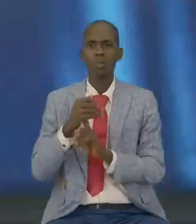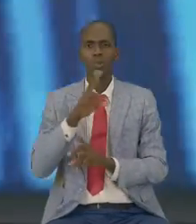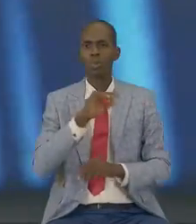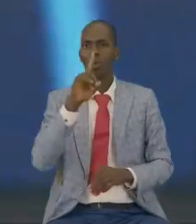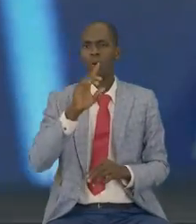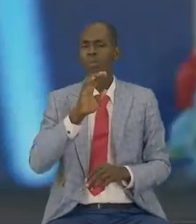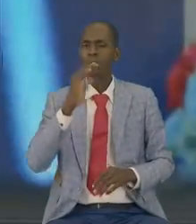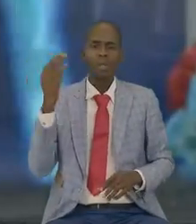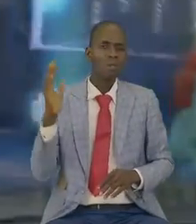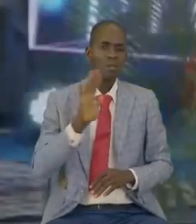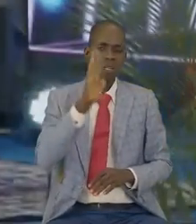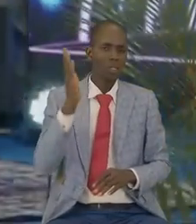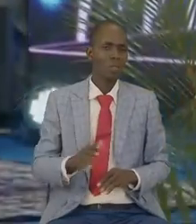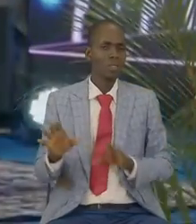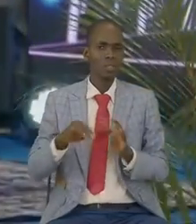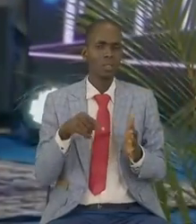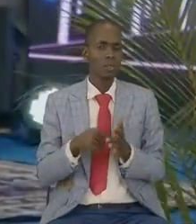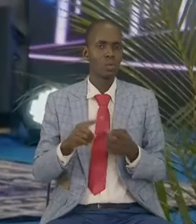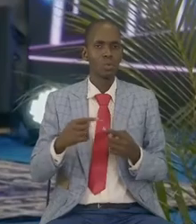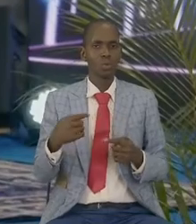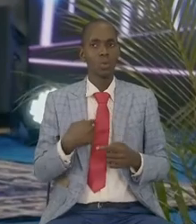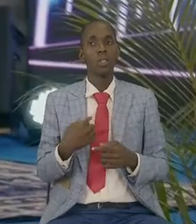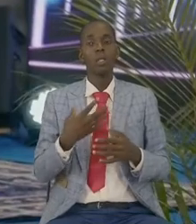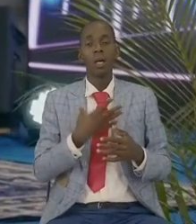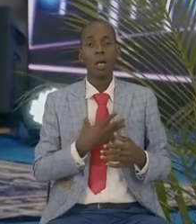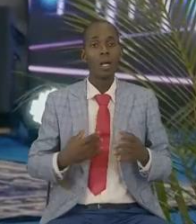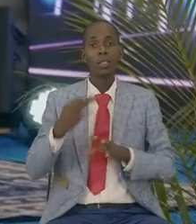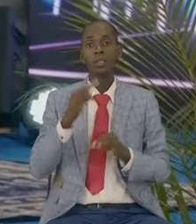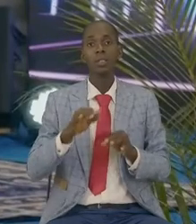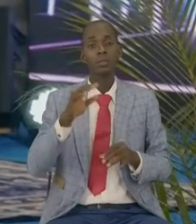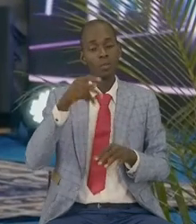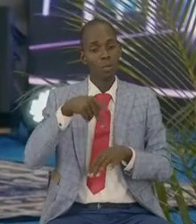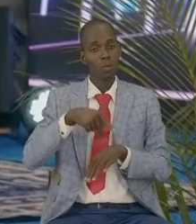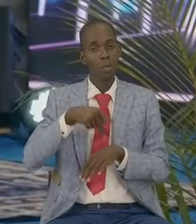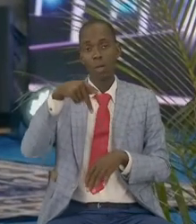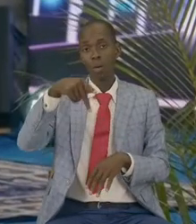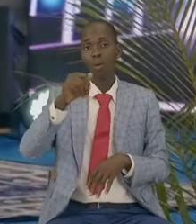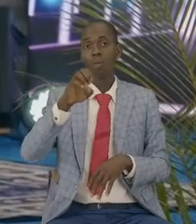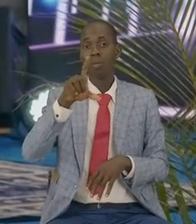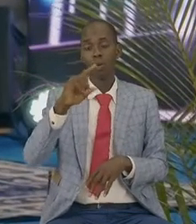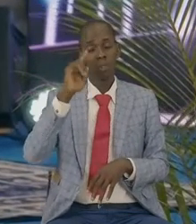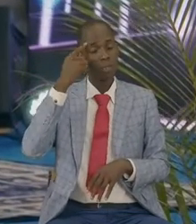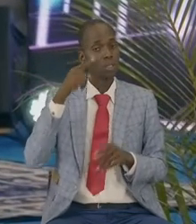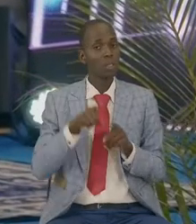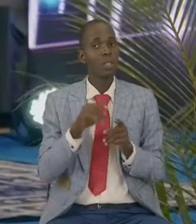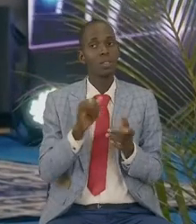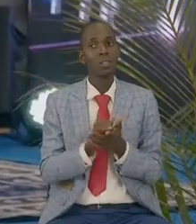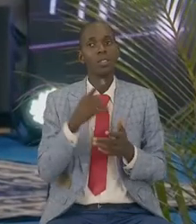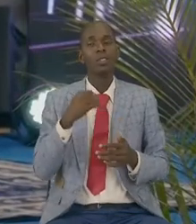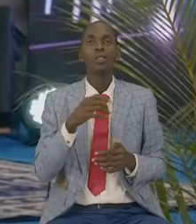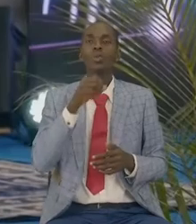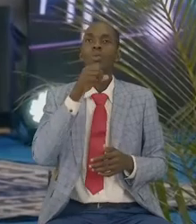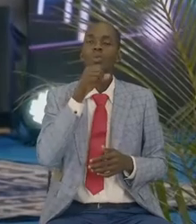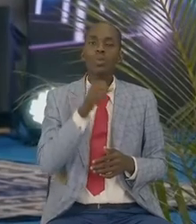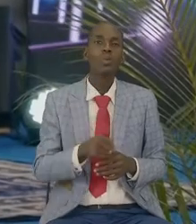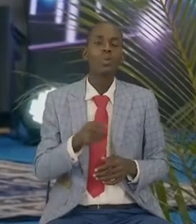to me. But now, instead of, if you think like that, the old good days, they were better than these days.